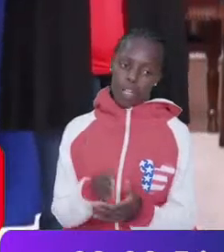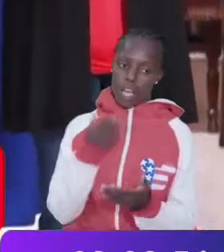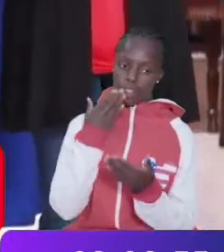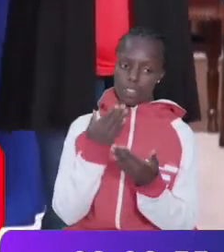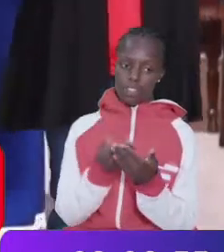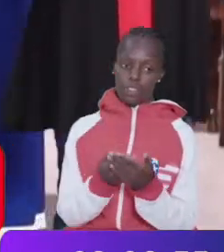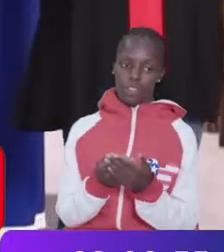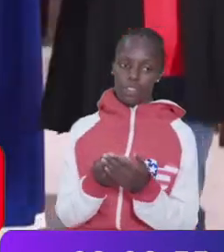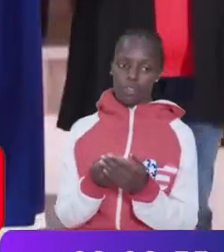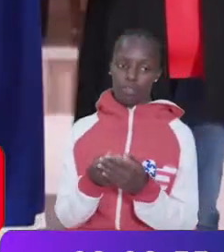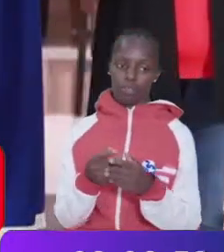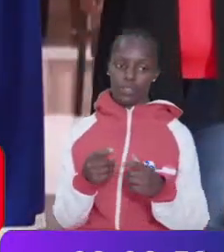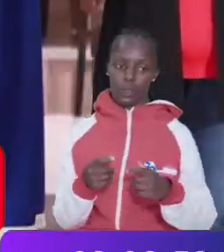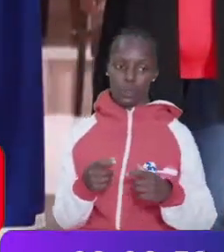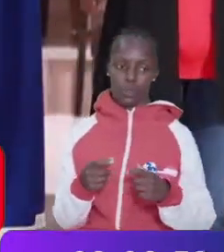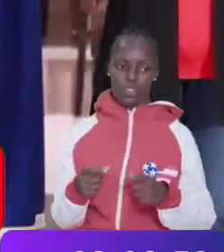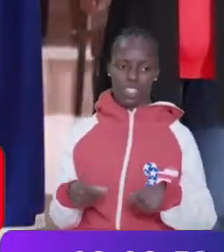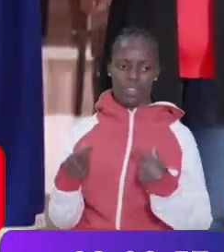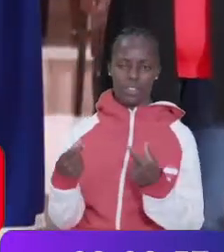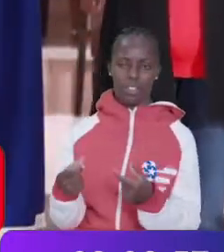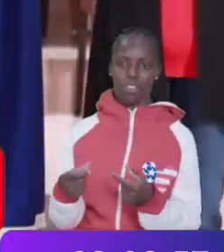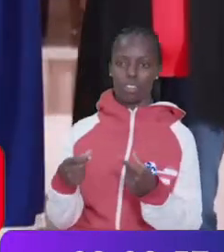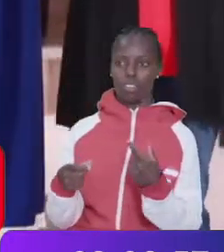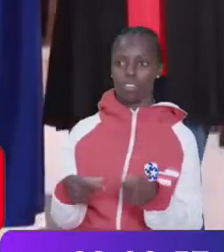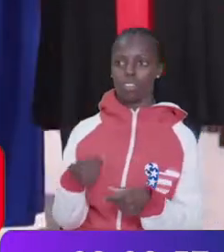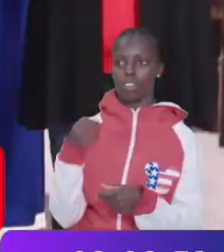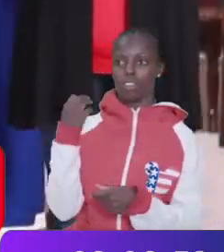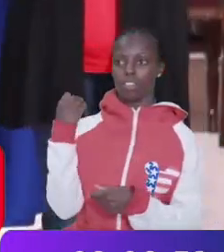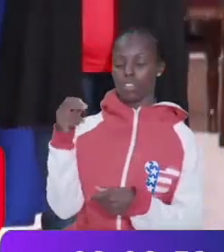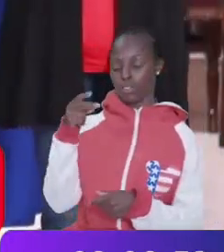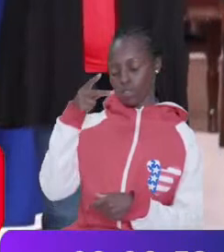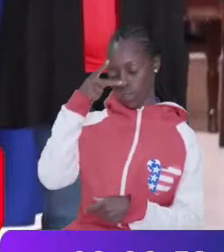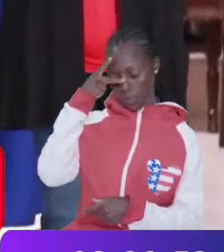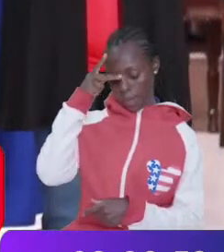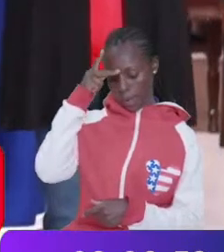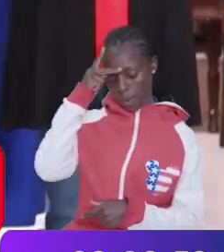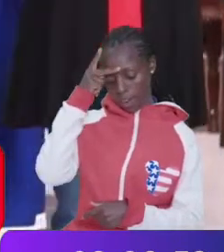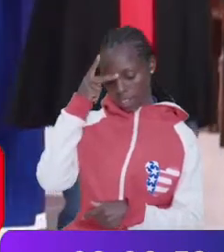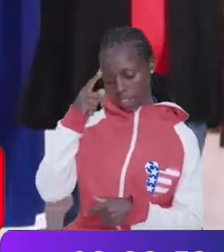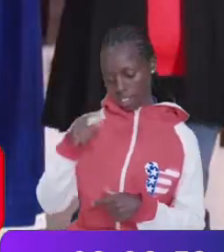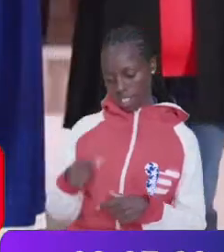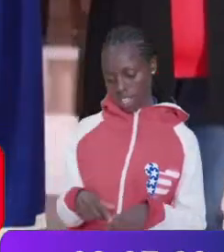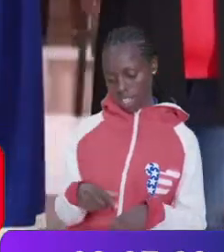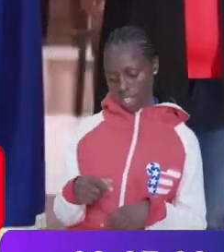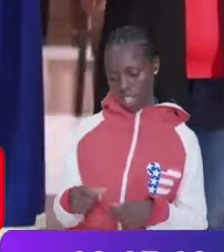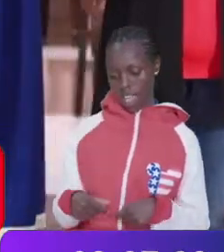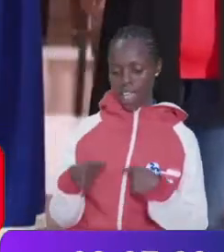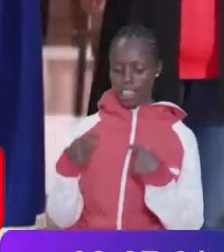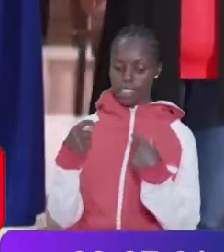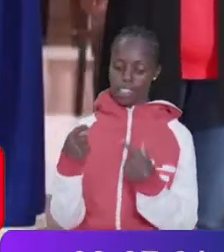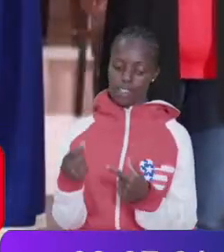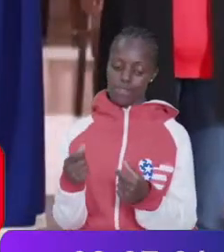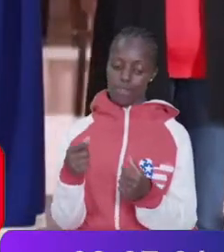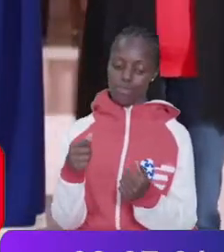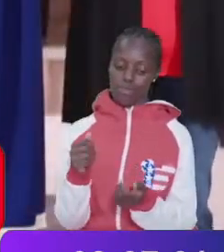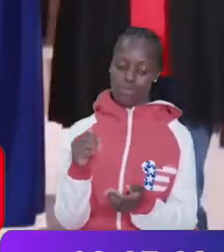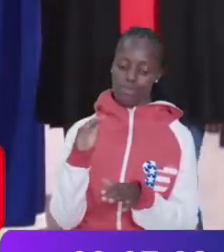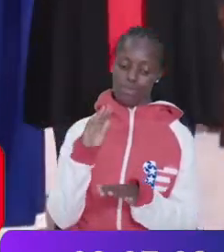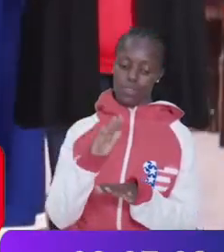Be grateful, Jehovah. Thank you, Jehovah. Thank you, King of Glory. Thank